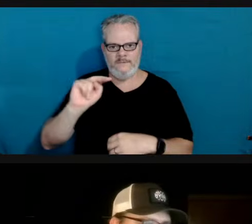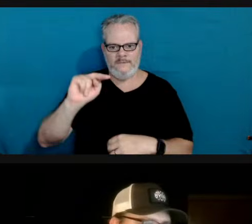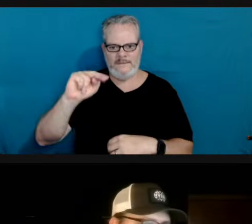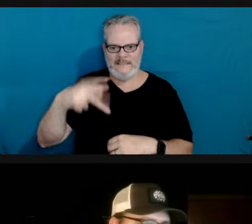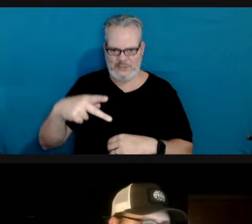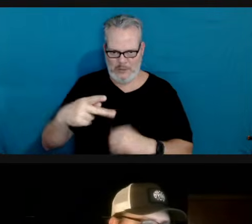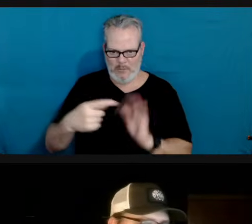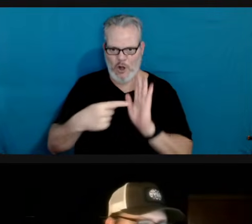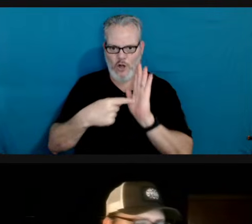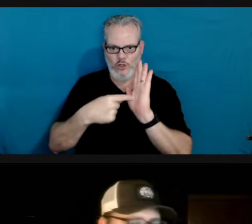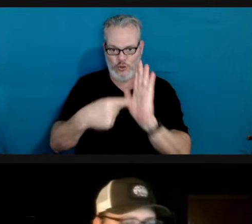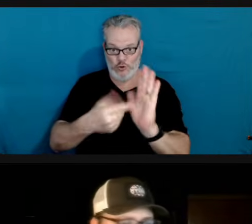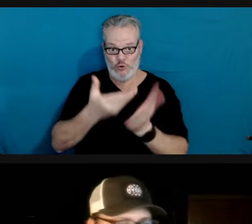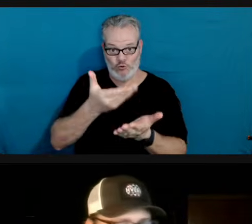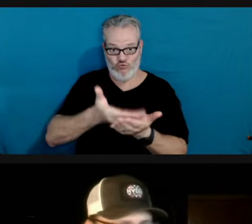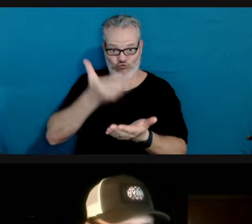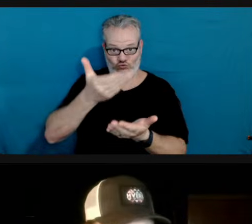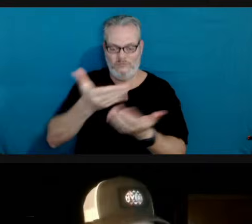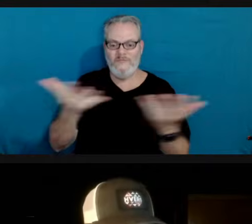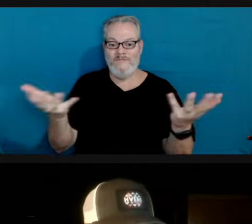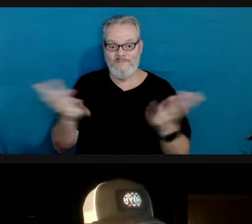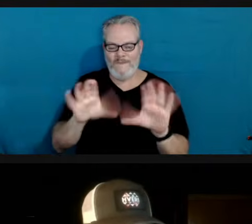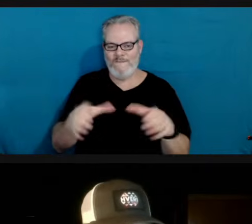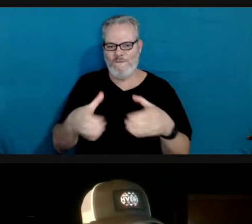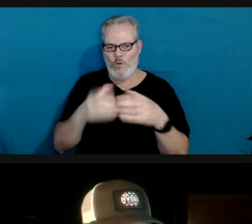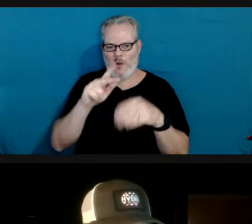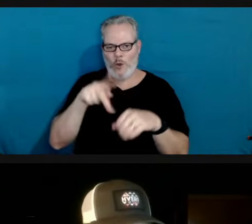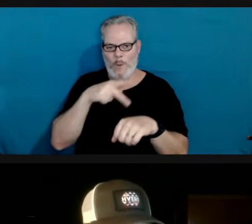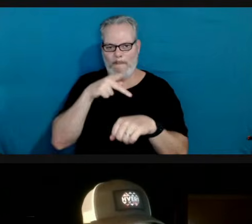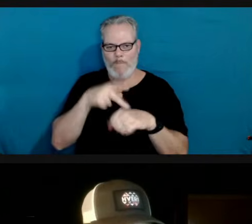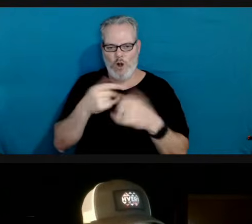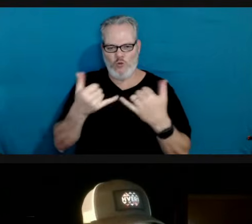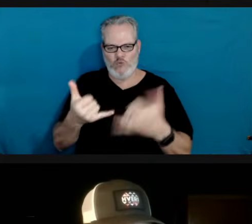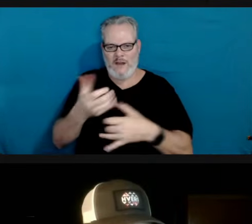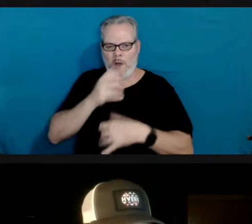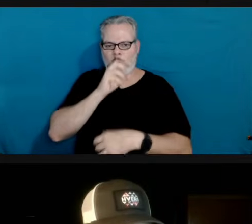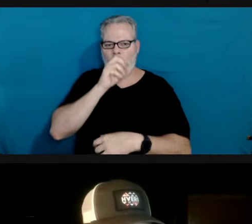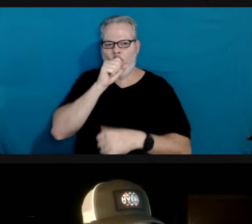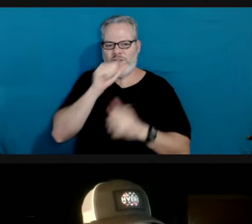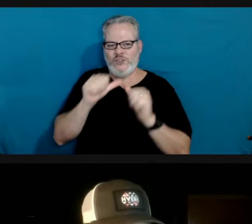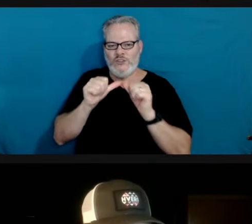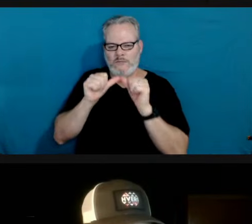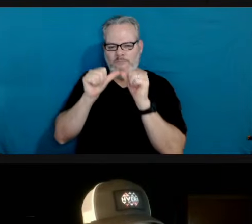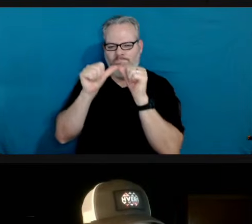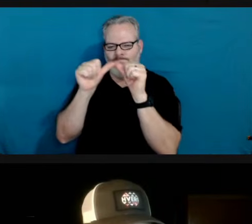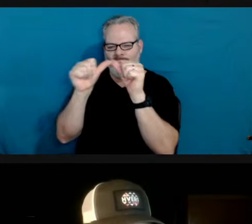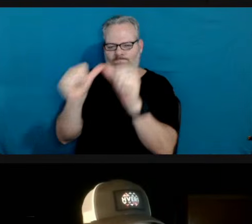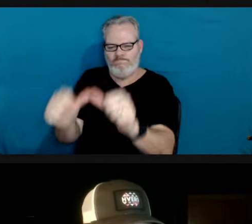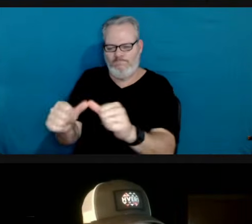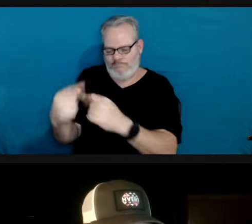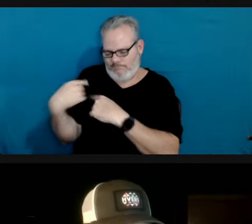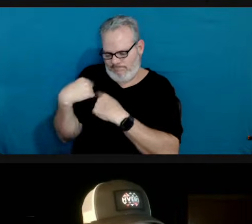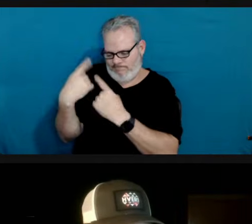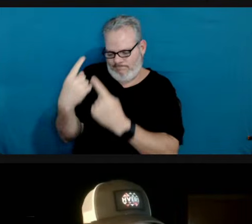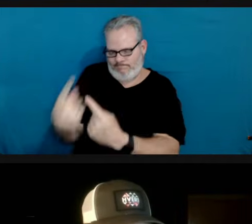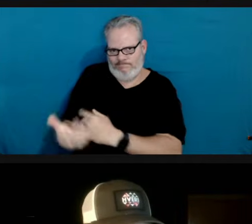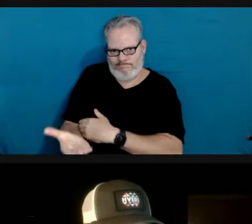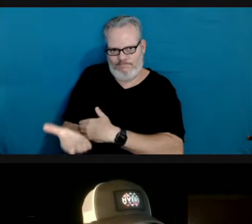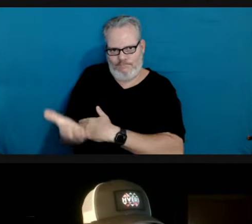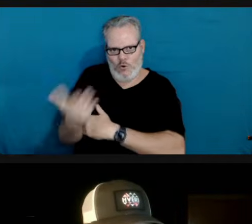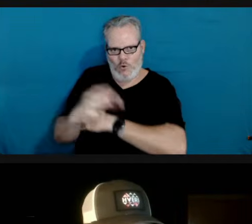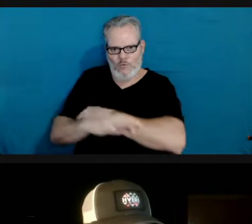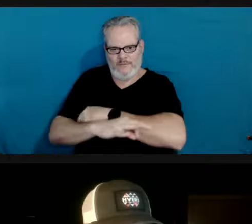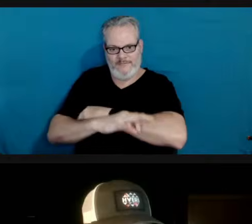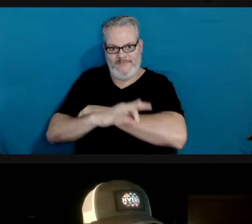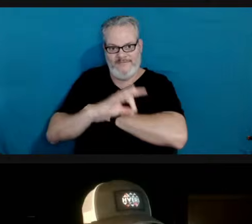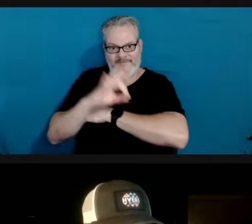Center Station as in the orange with persistent impacts over the morning. Everything else in the crater is green at